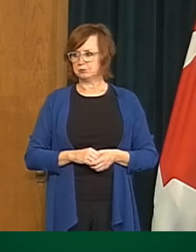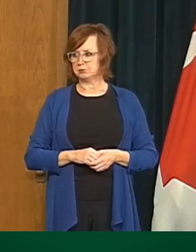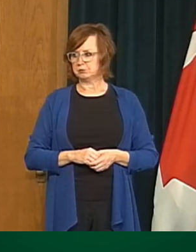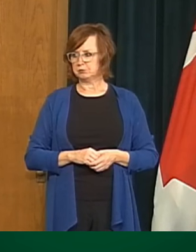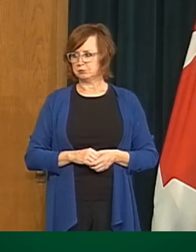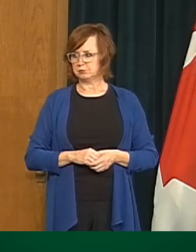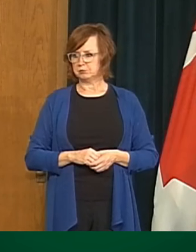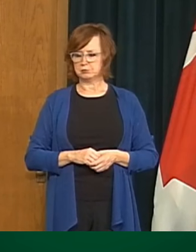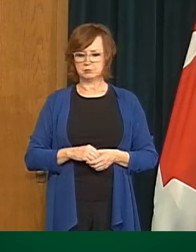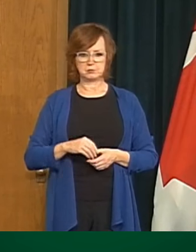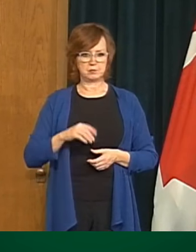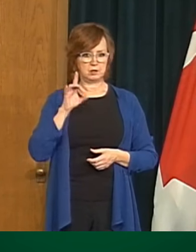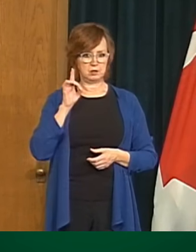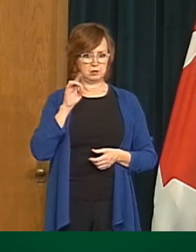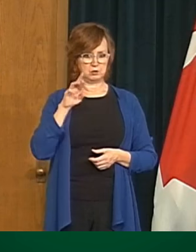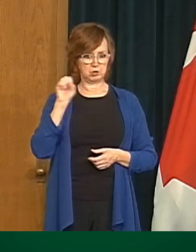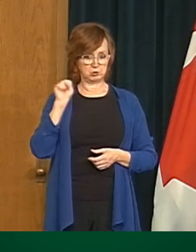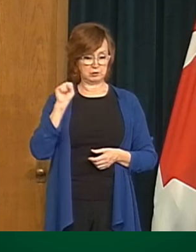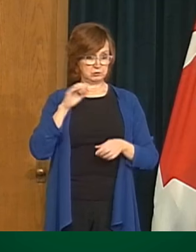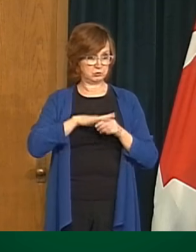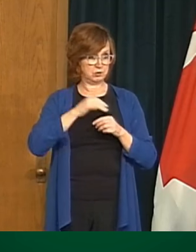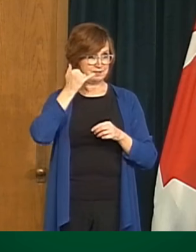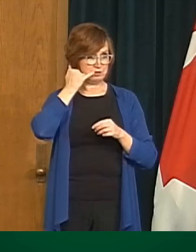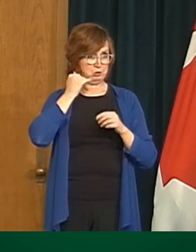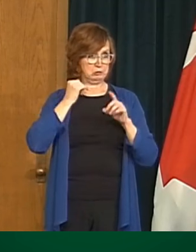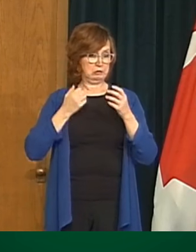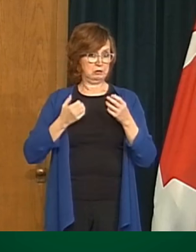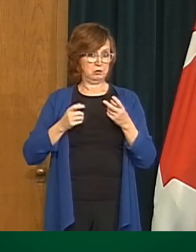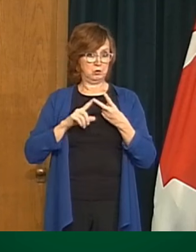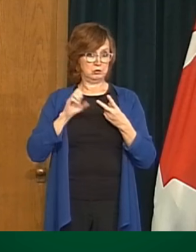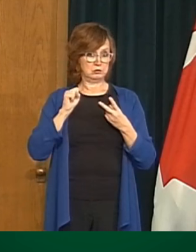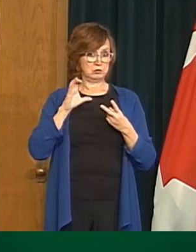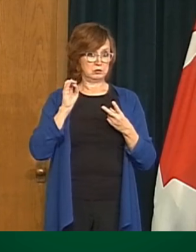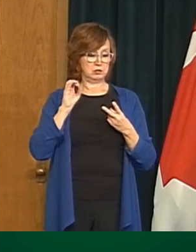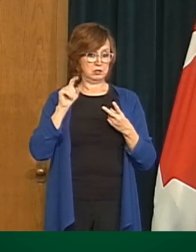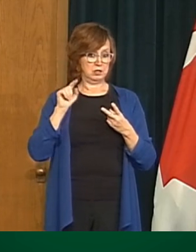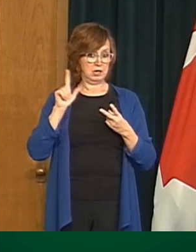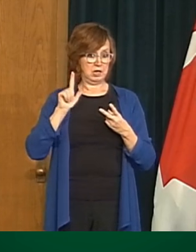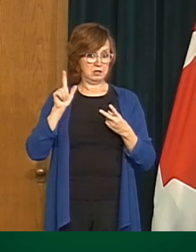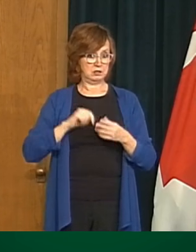Do we have Dr. Shahab or perhaps Scott Livingstone on the number of tests in the Loche?